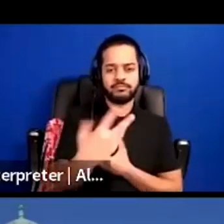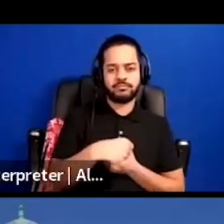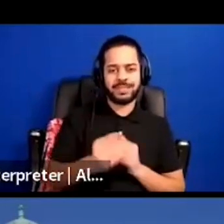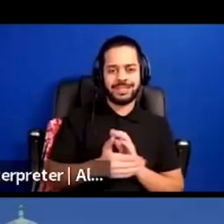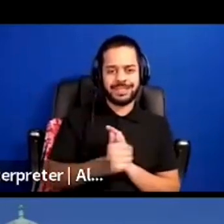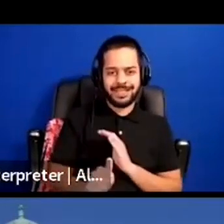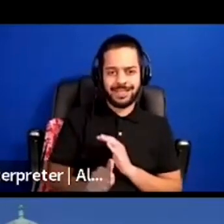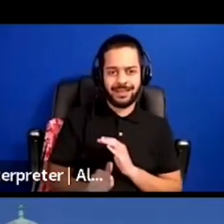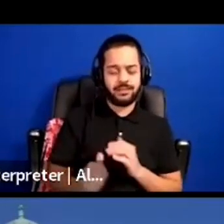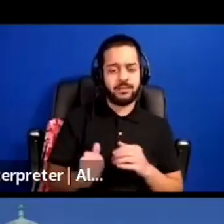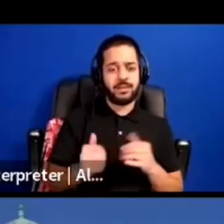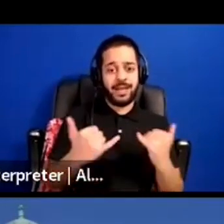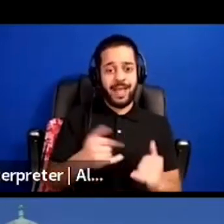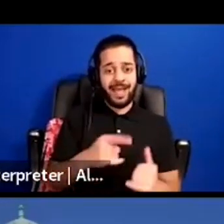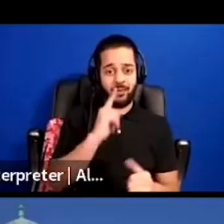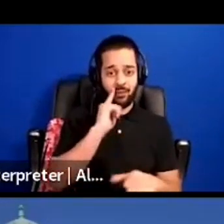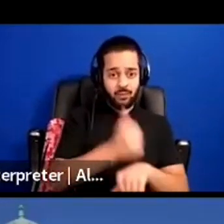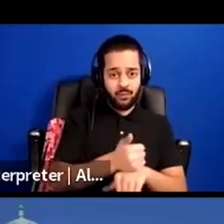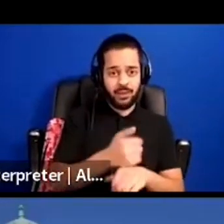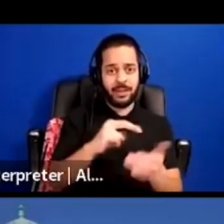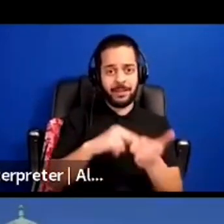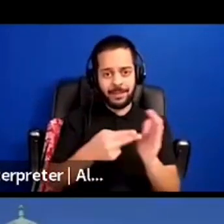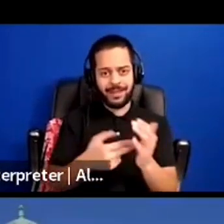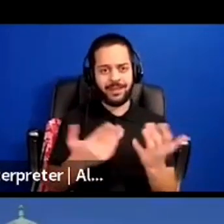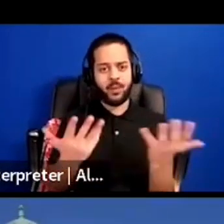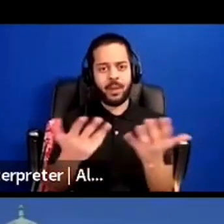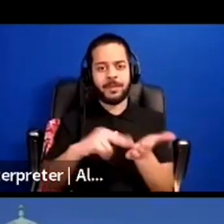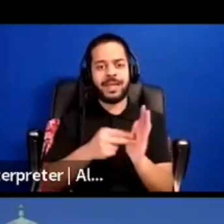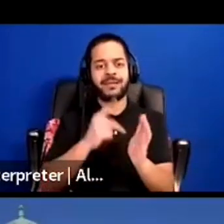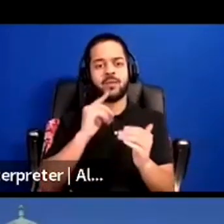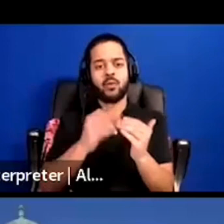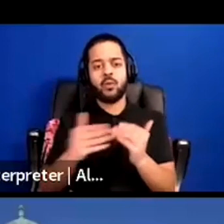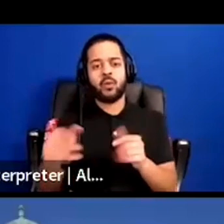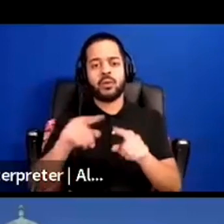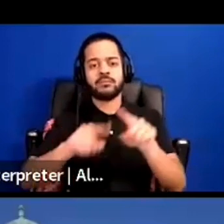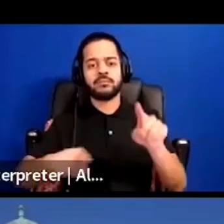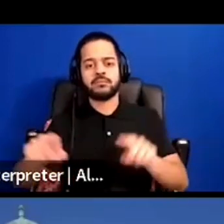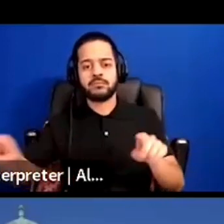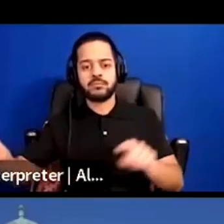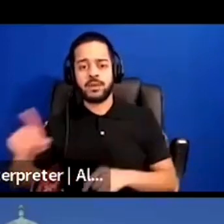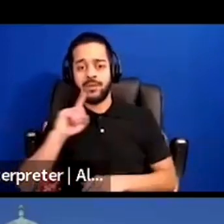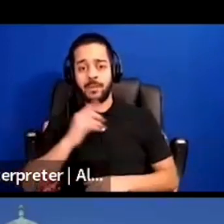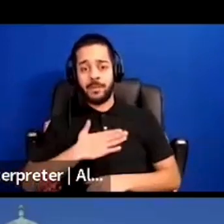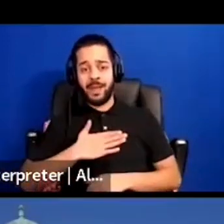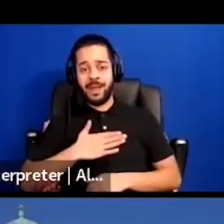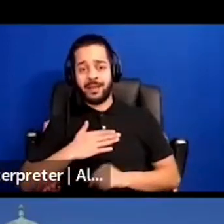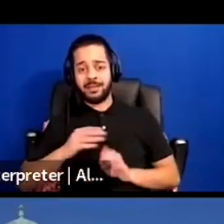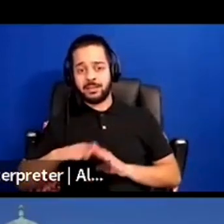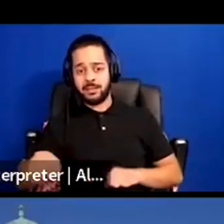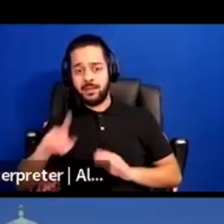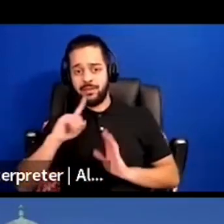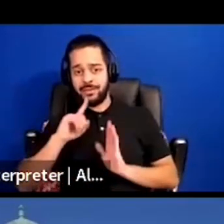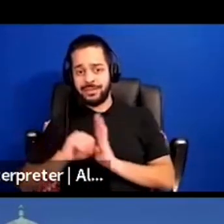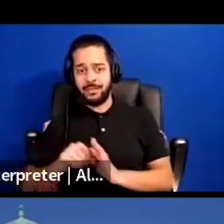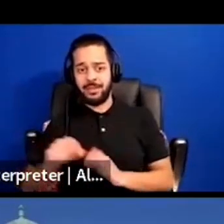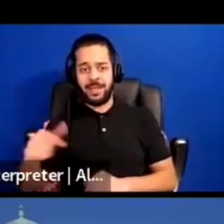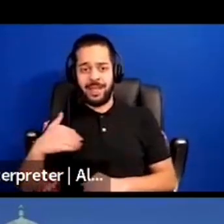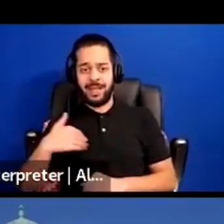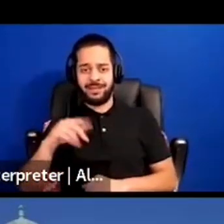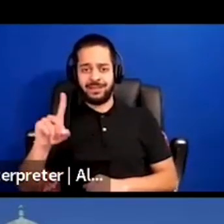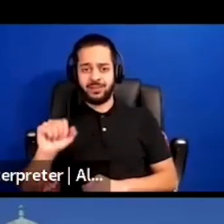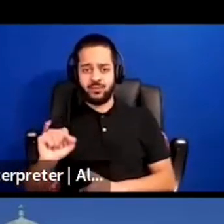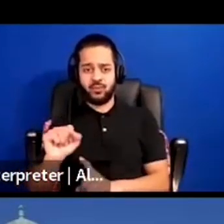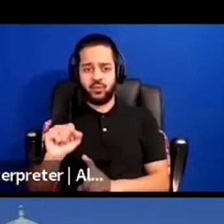longer it may. I know for my son, what you might teach a student, and my son has Down syndrome, what you might